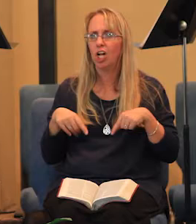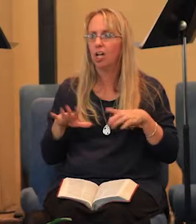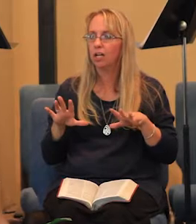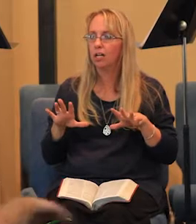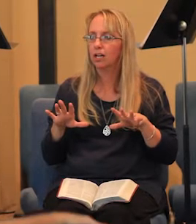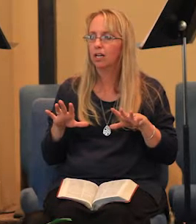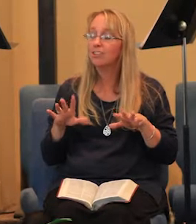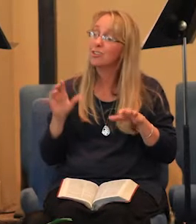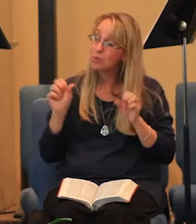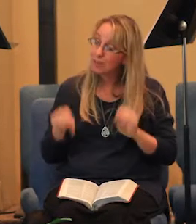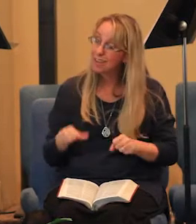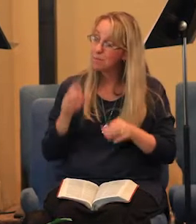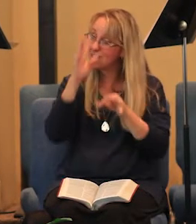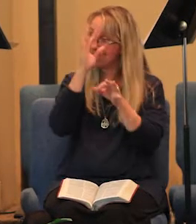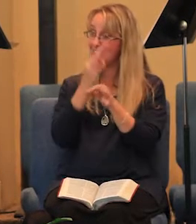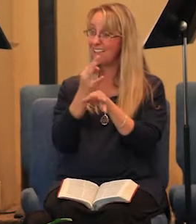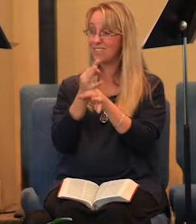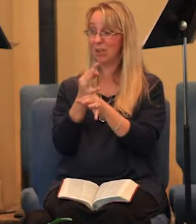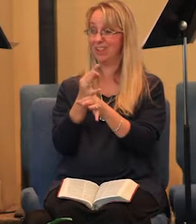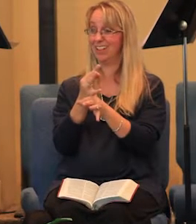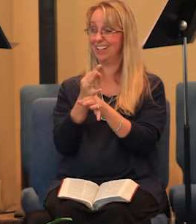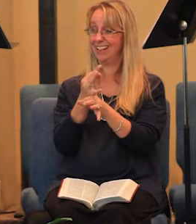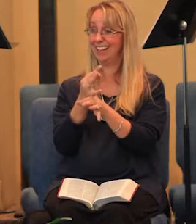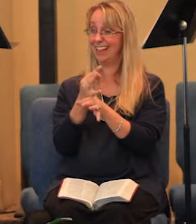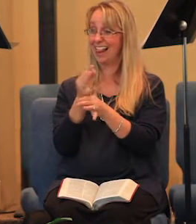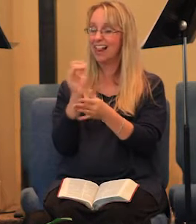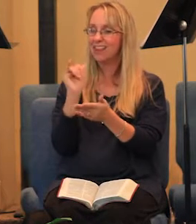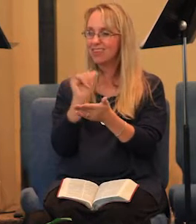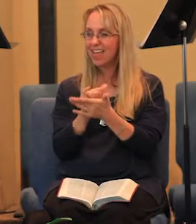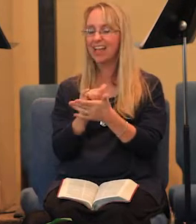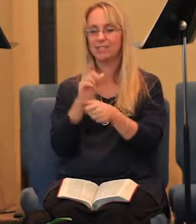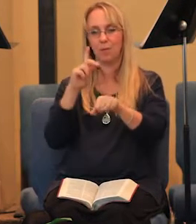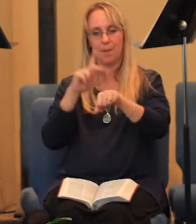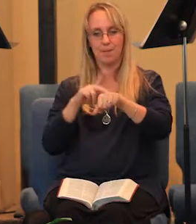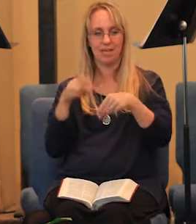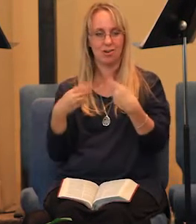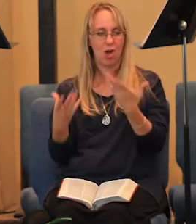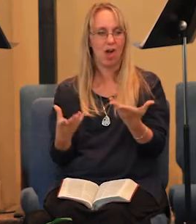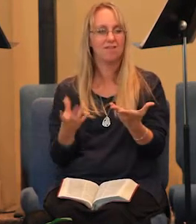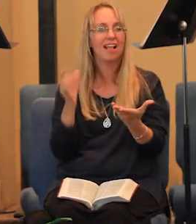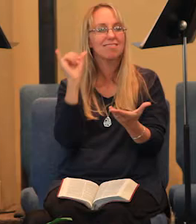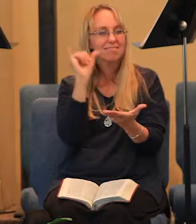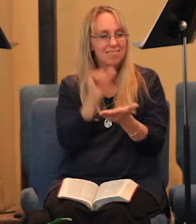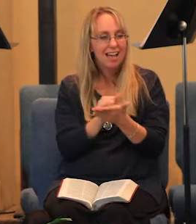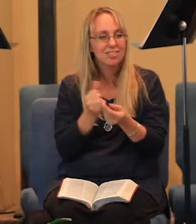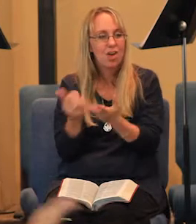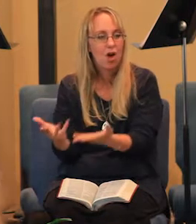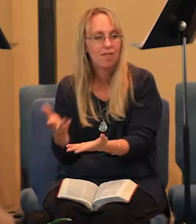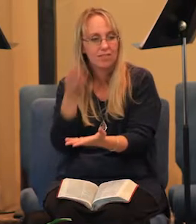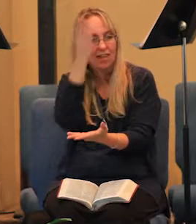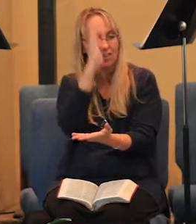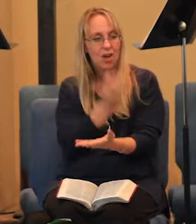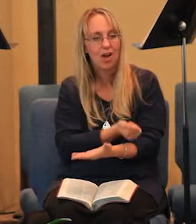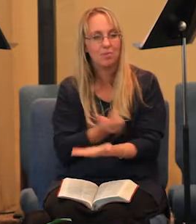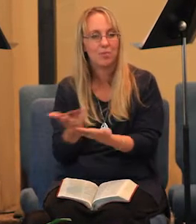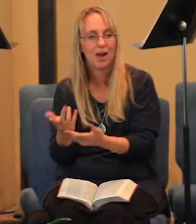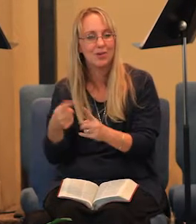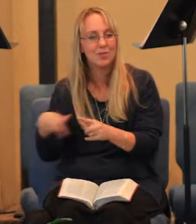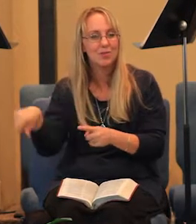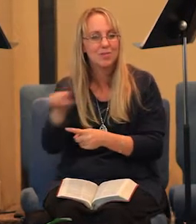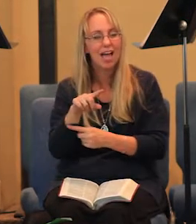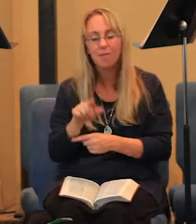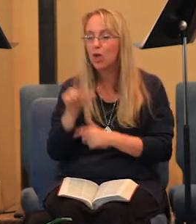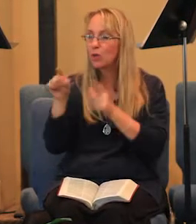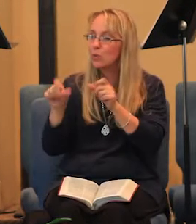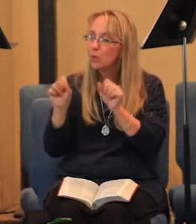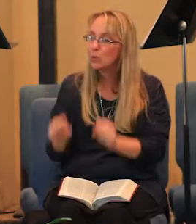But you can be faithful. And so that's what Peter is offering. That's what Peter is saying. That's the offer that God is presenting to them, is you